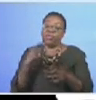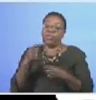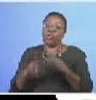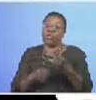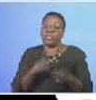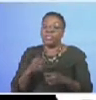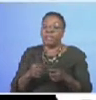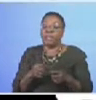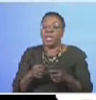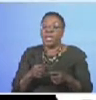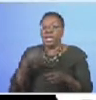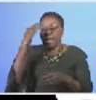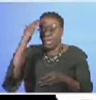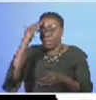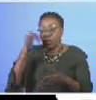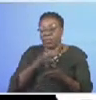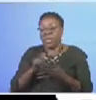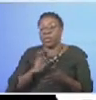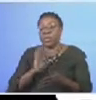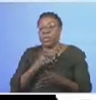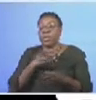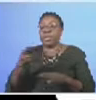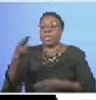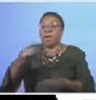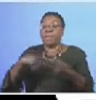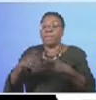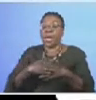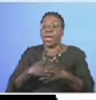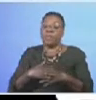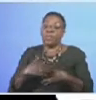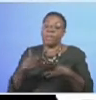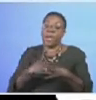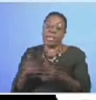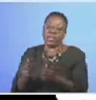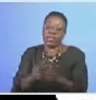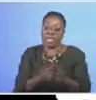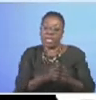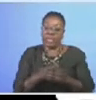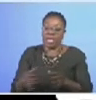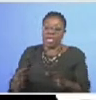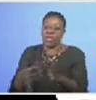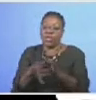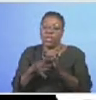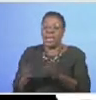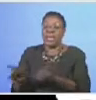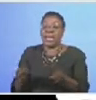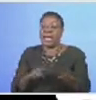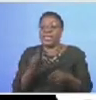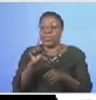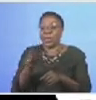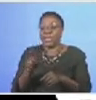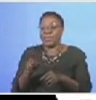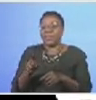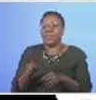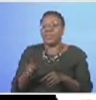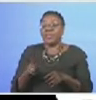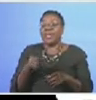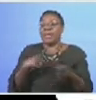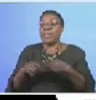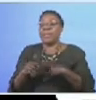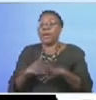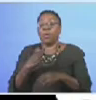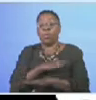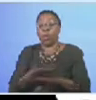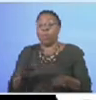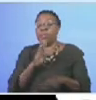tourism, and I know that we will rally and we will be back together, united as one. While coming back won't be